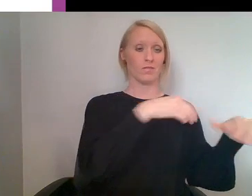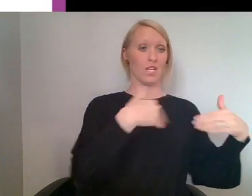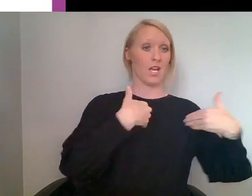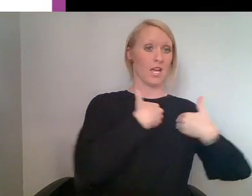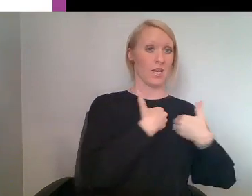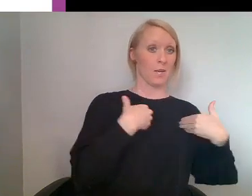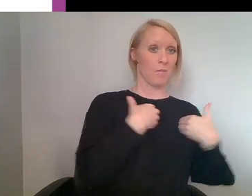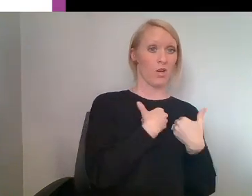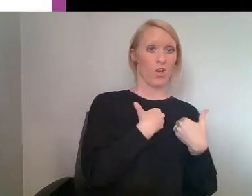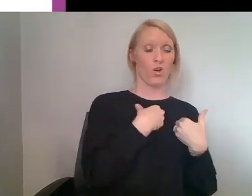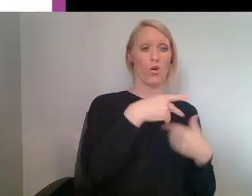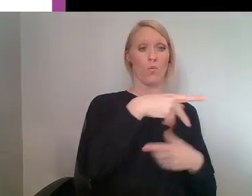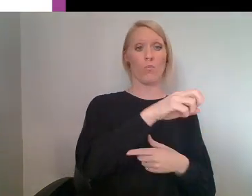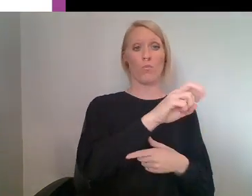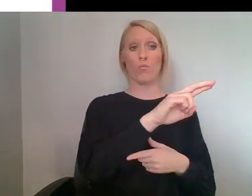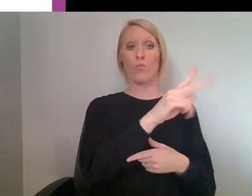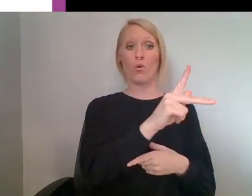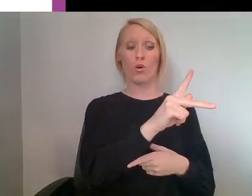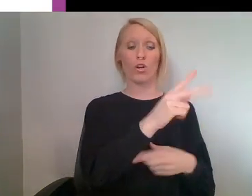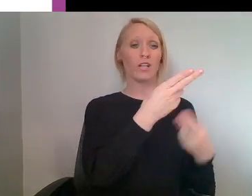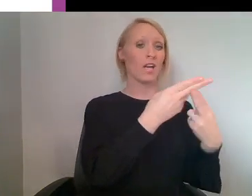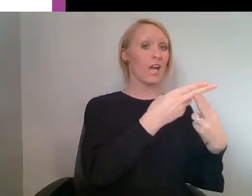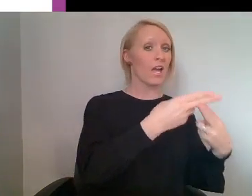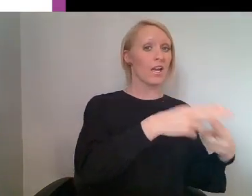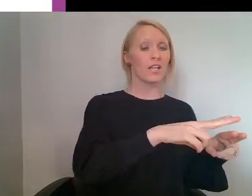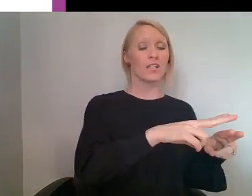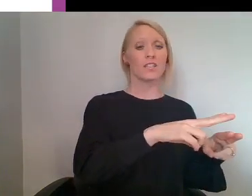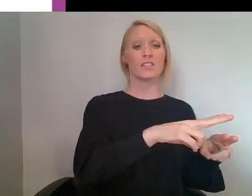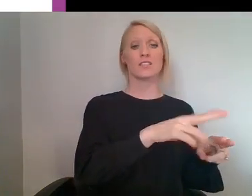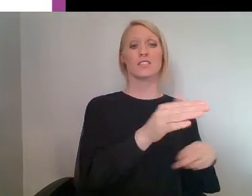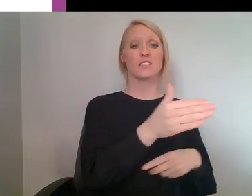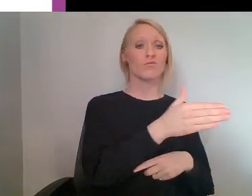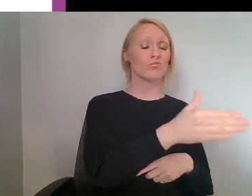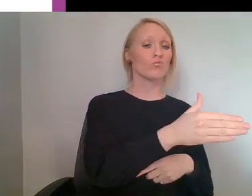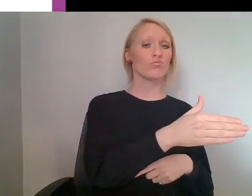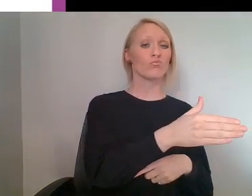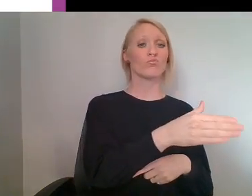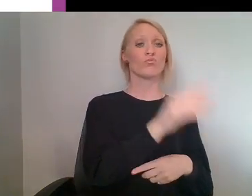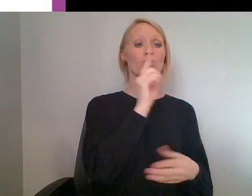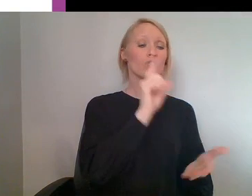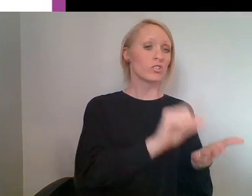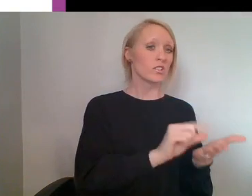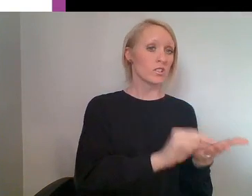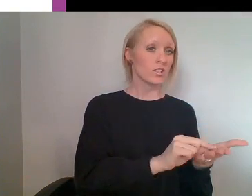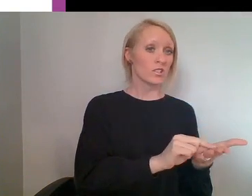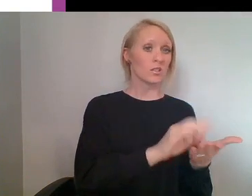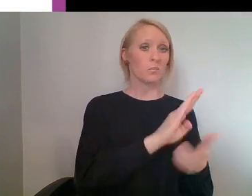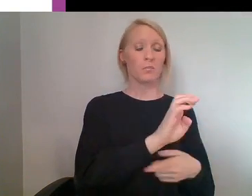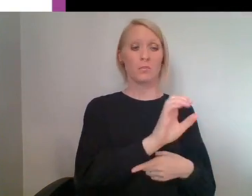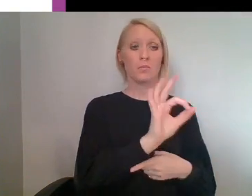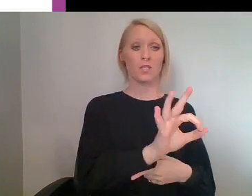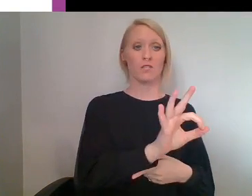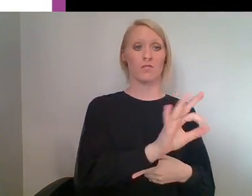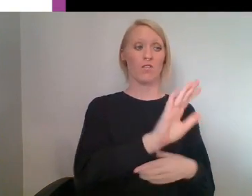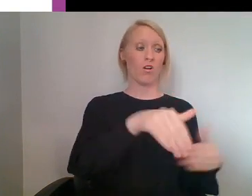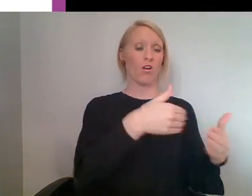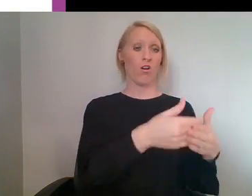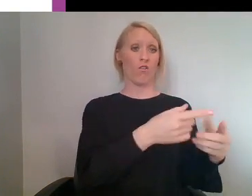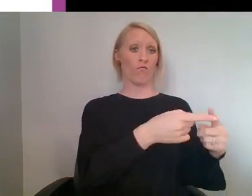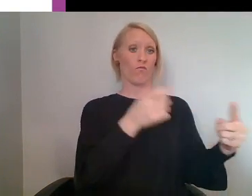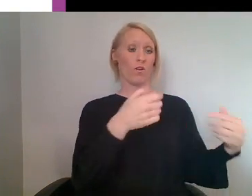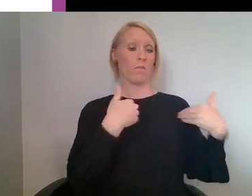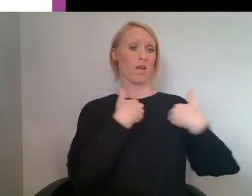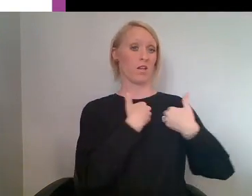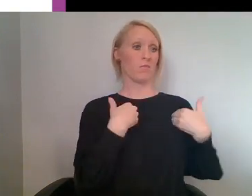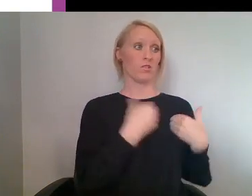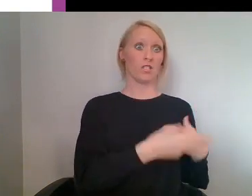your pork, seafood, eggs, because it's a byproduct of an animal. Animal source proteins all come from animals, and they're very, very